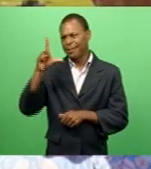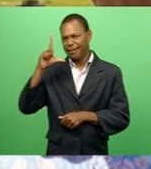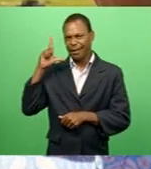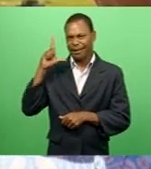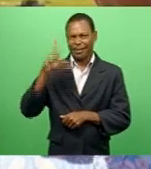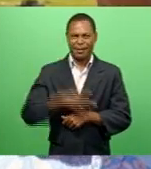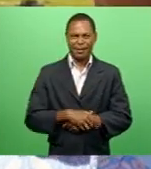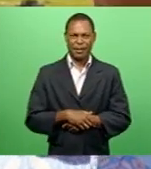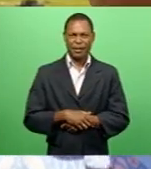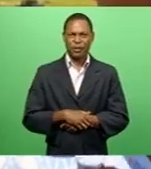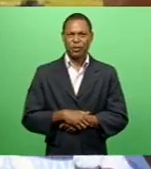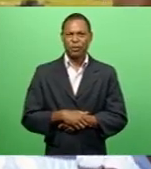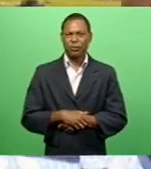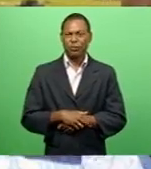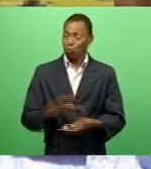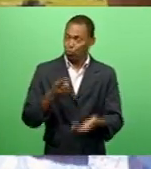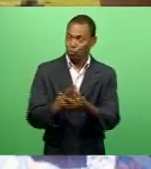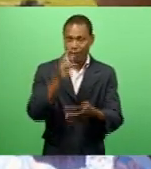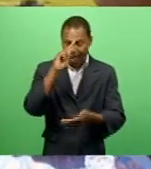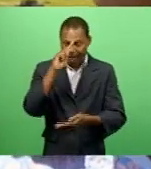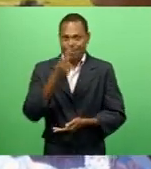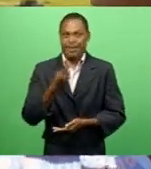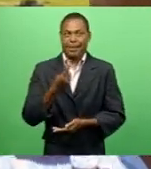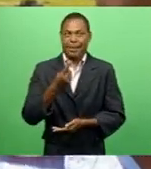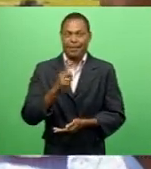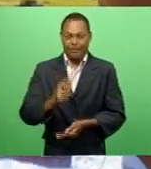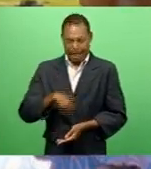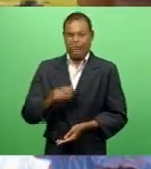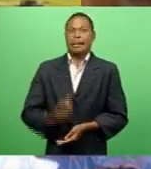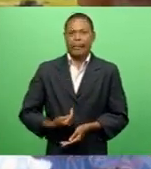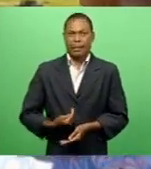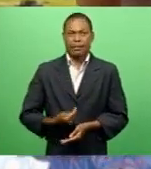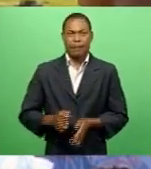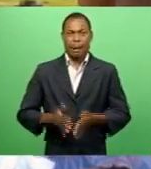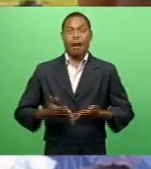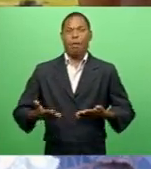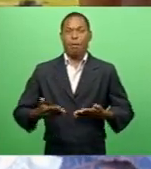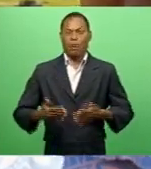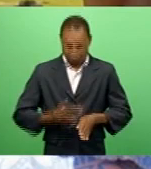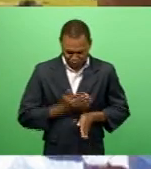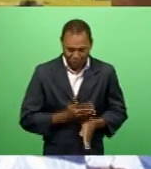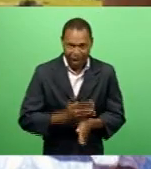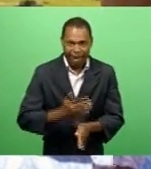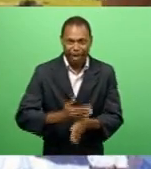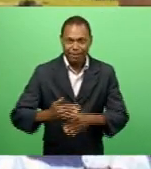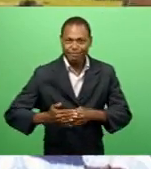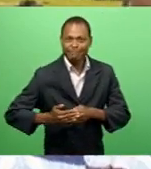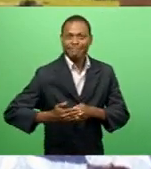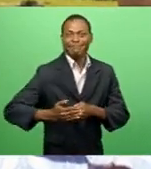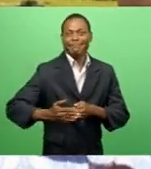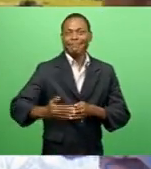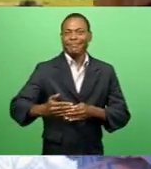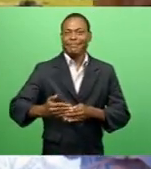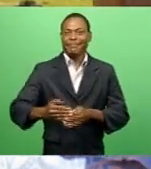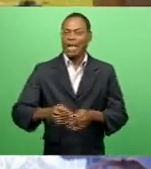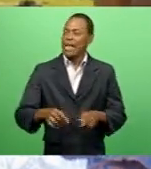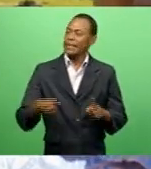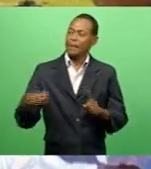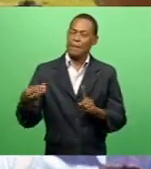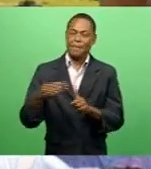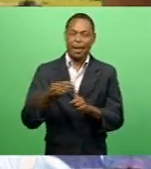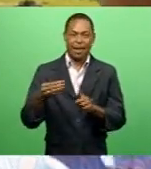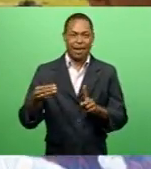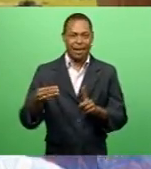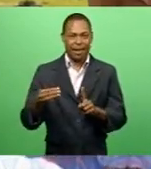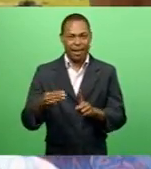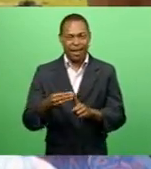really understand who you are, identify your potential, and keep on working hard. The key to it is keep on working hard. Working